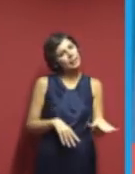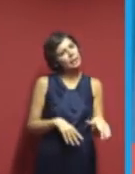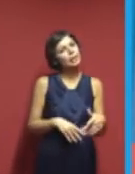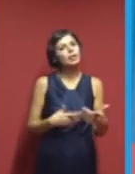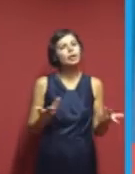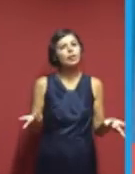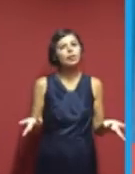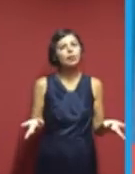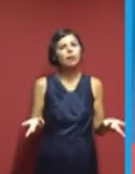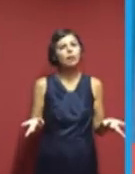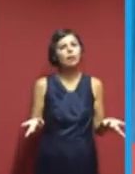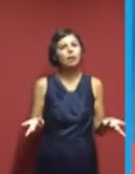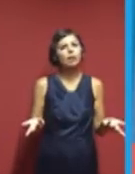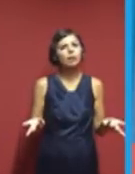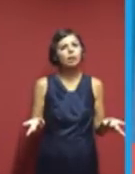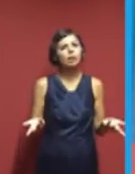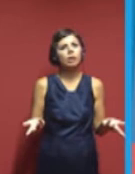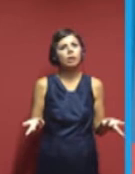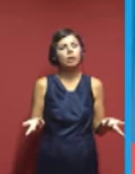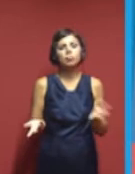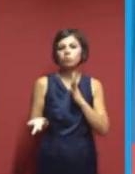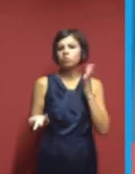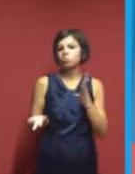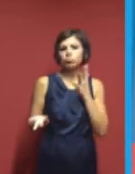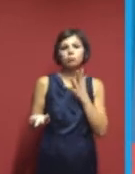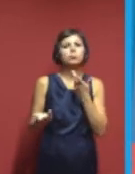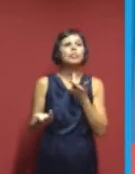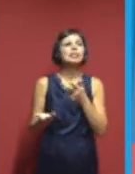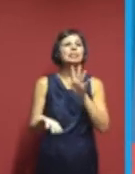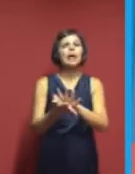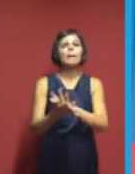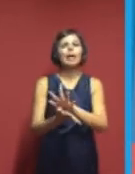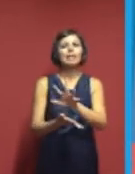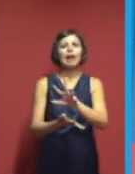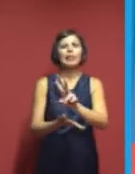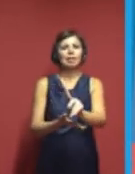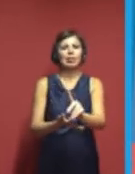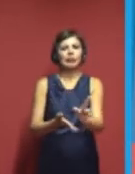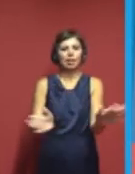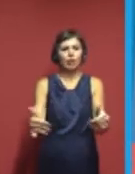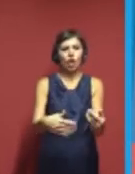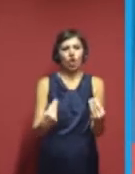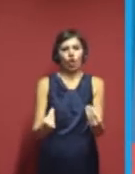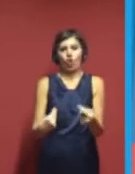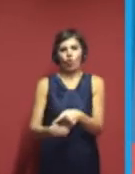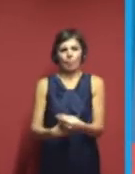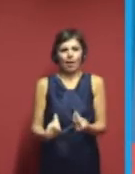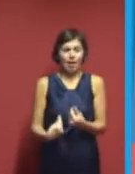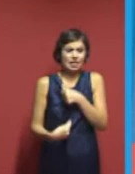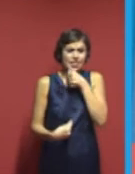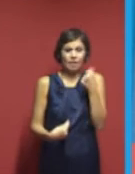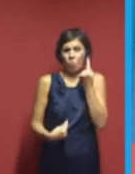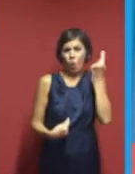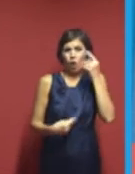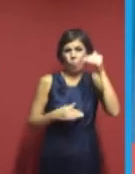them. But we all know that 3D printers and these types of tools are pretty expensive. So for all these reasons, Maker Kids was